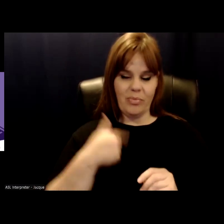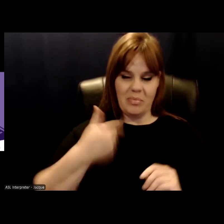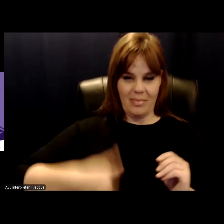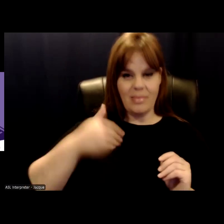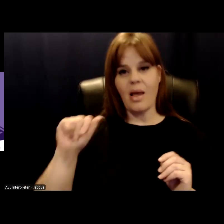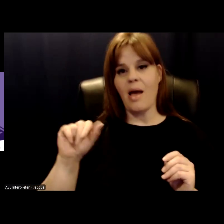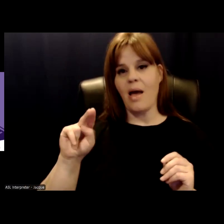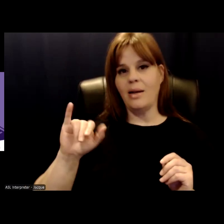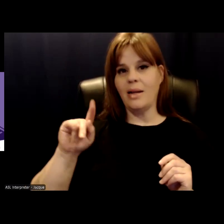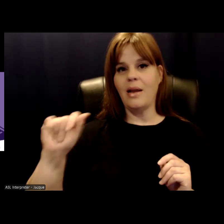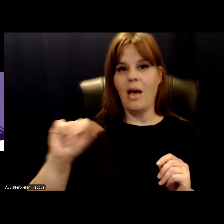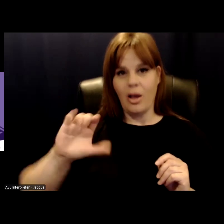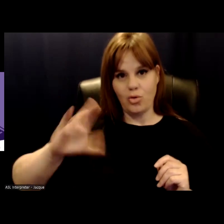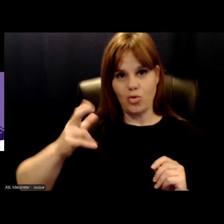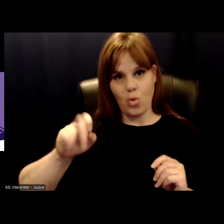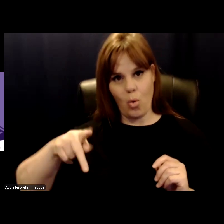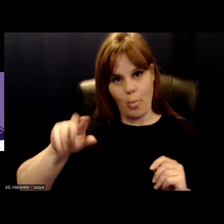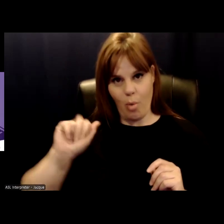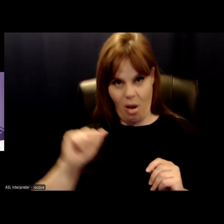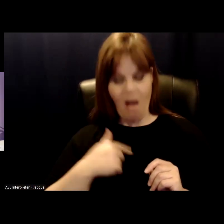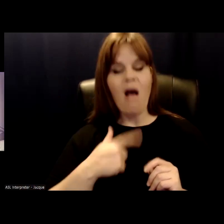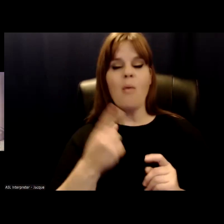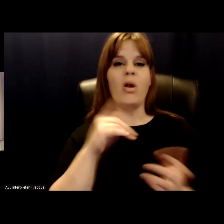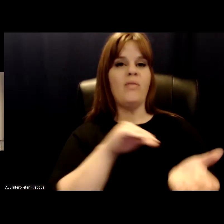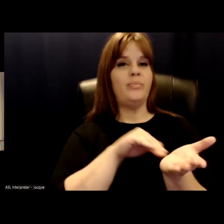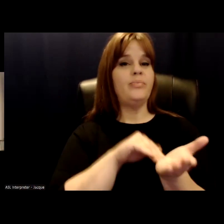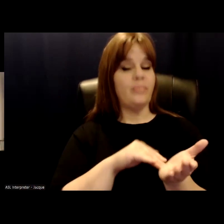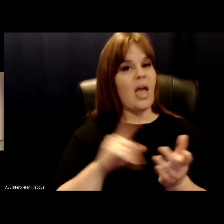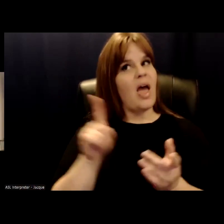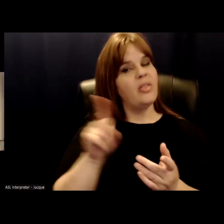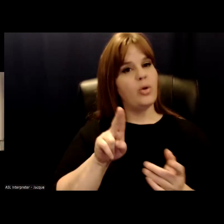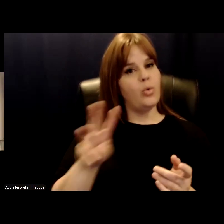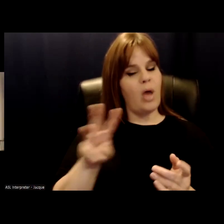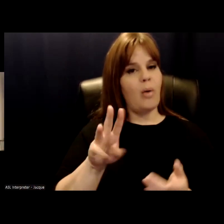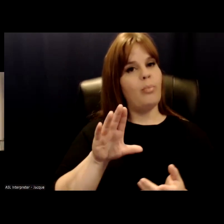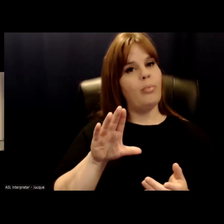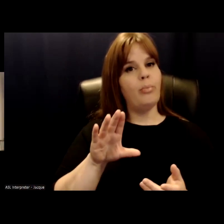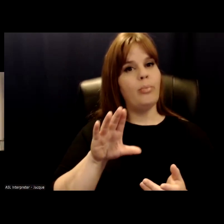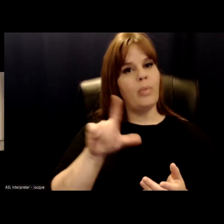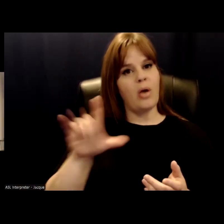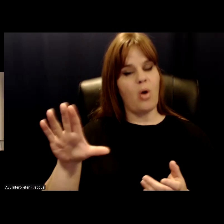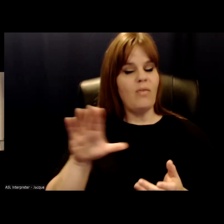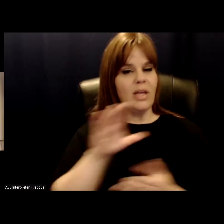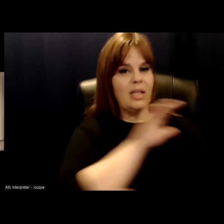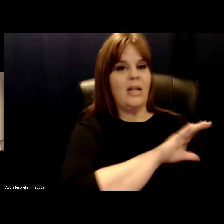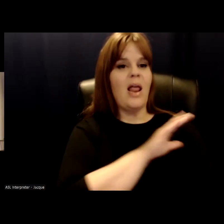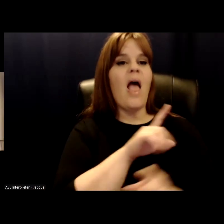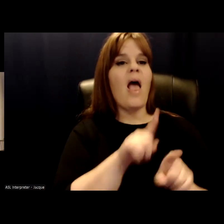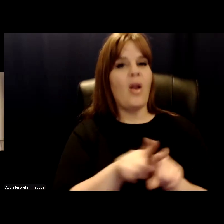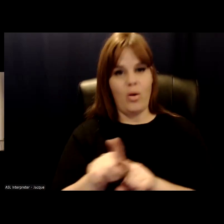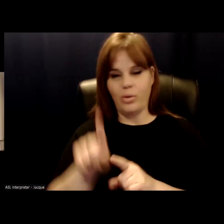I am one of the physicians at the UW Long COVID Clinic and co-investigator for the AHRQ